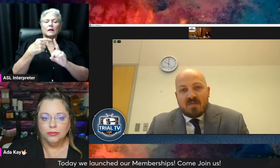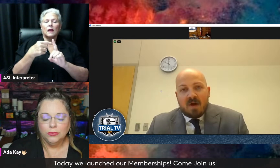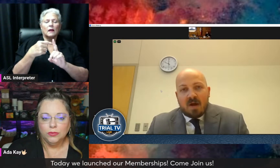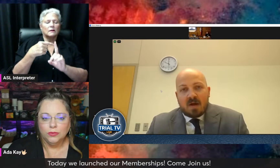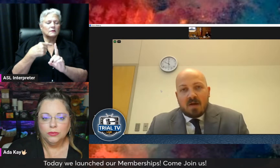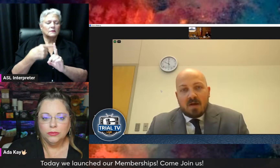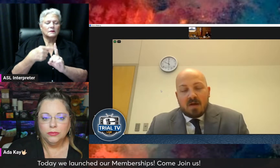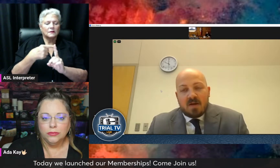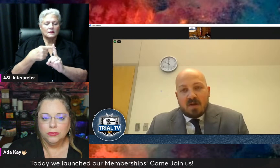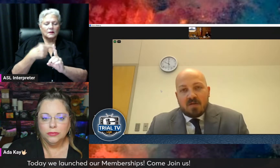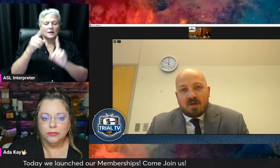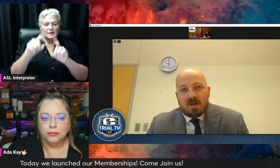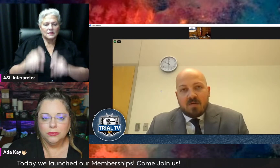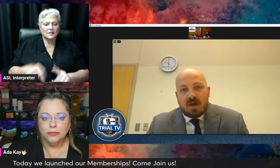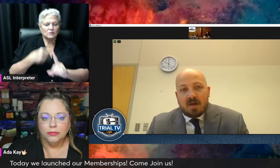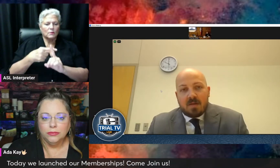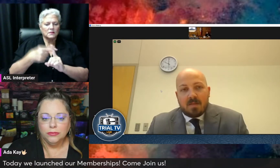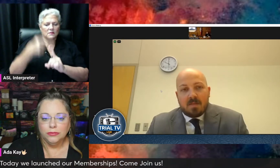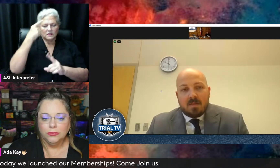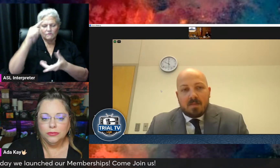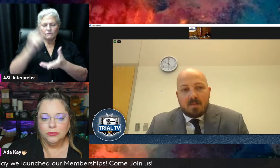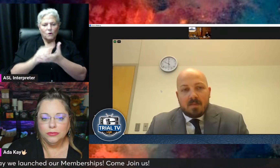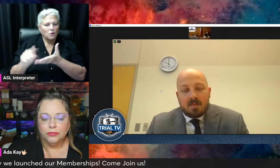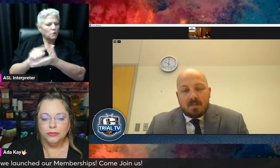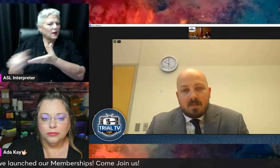afterwards, even if they're not continuously using.